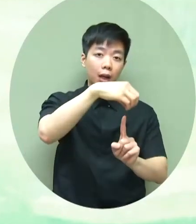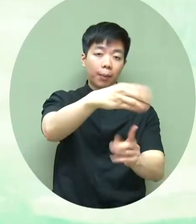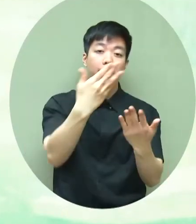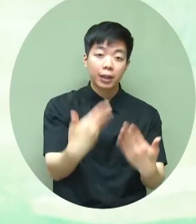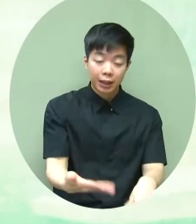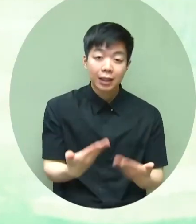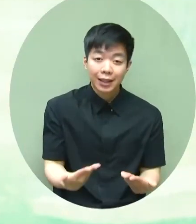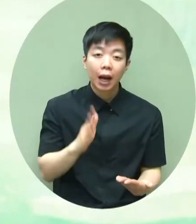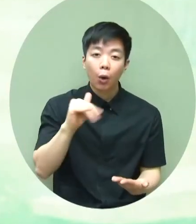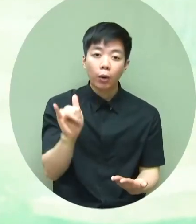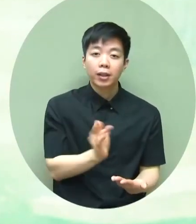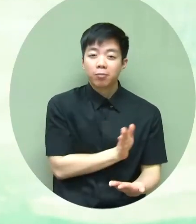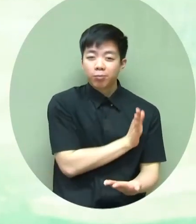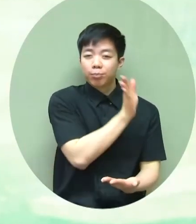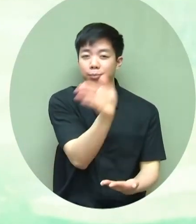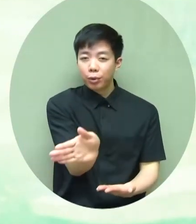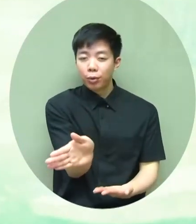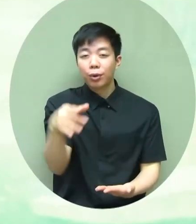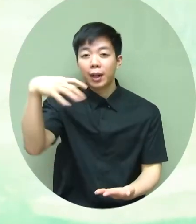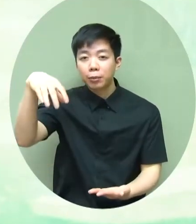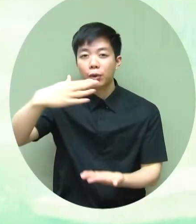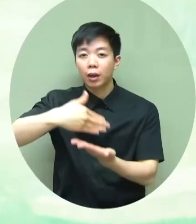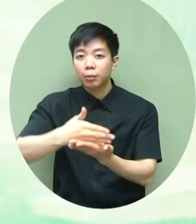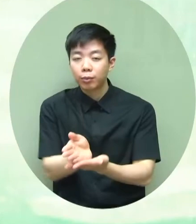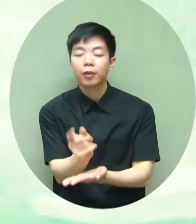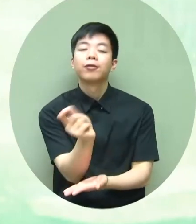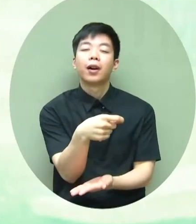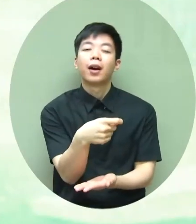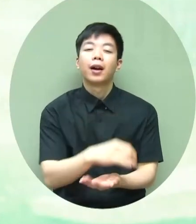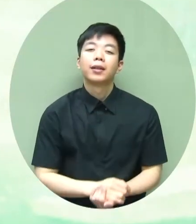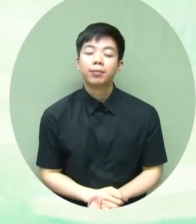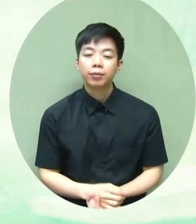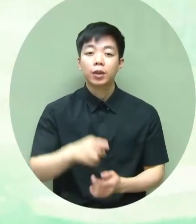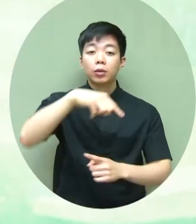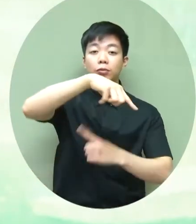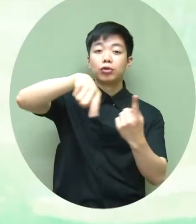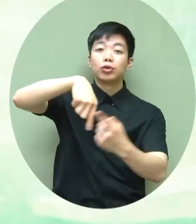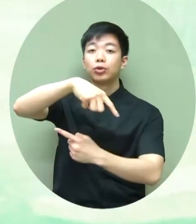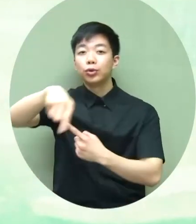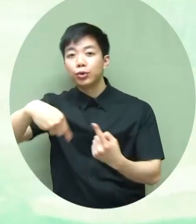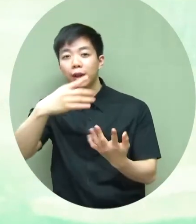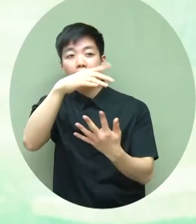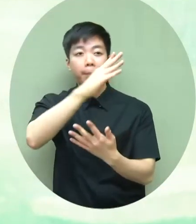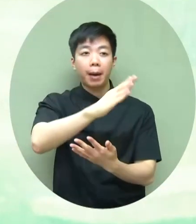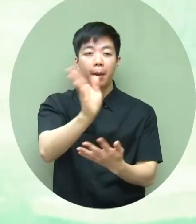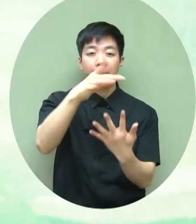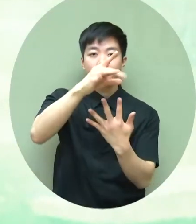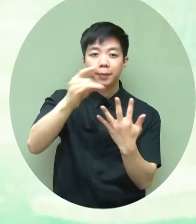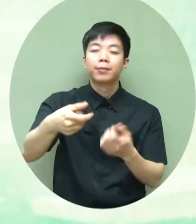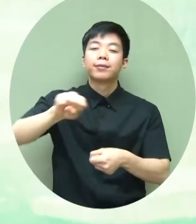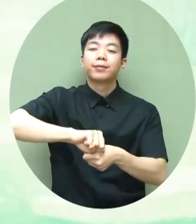course, the stations along the Israel line can now cross the harbor, and it will be